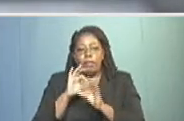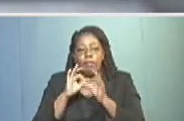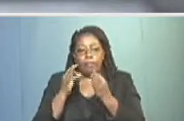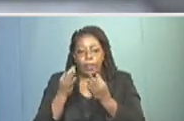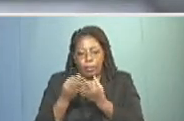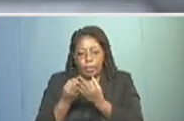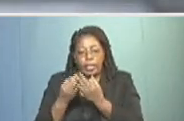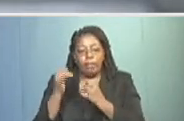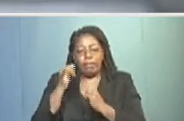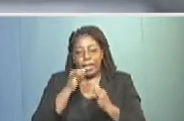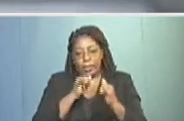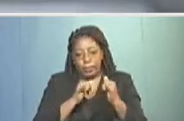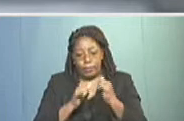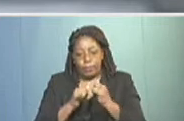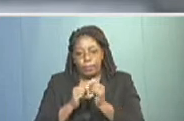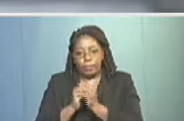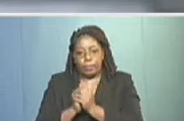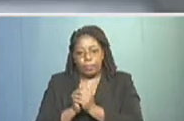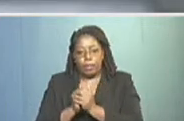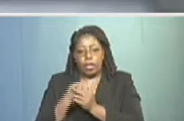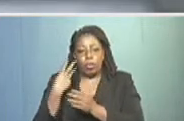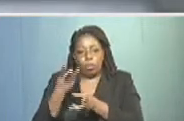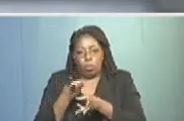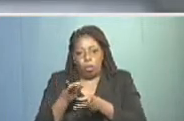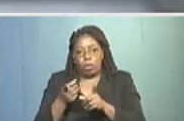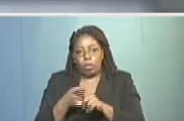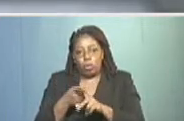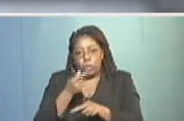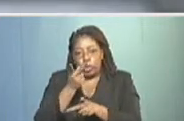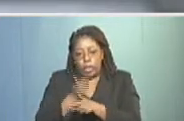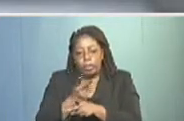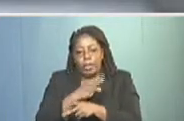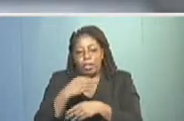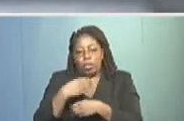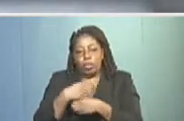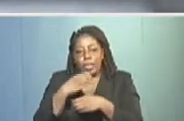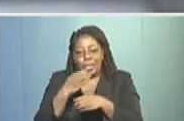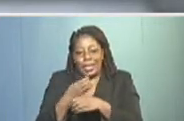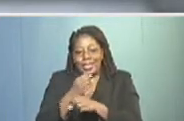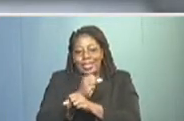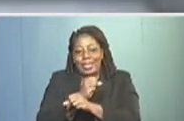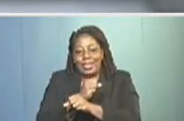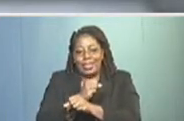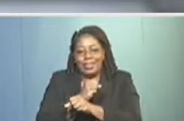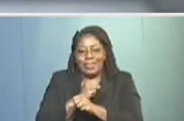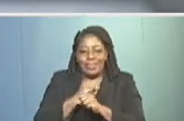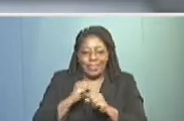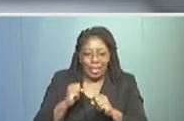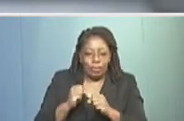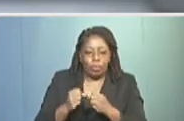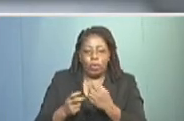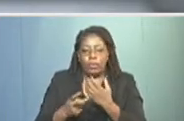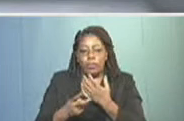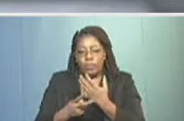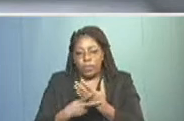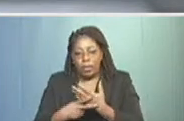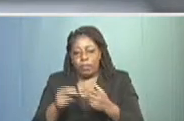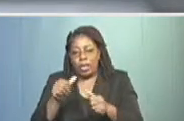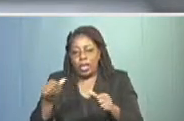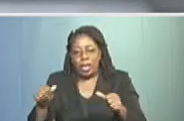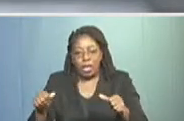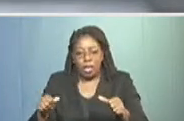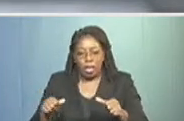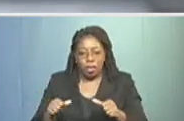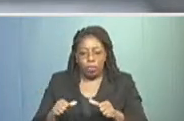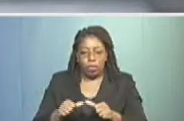violence. We want to maintain and to create safe spaces where peace,